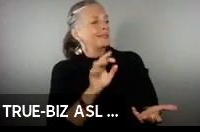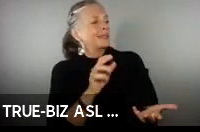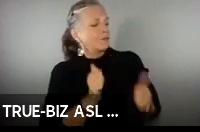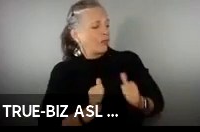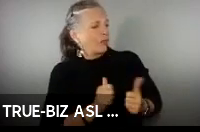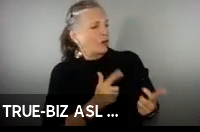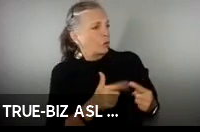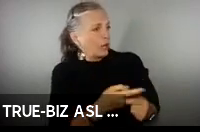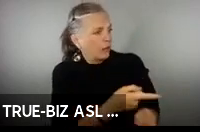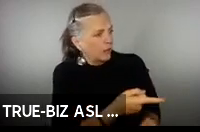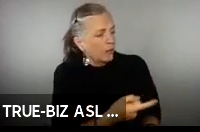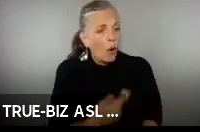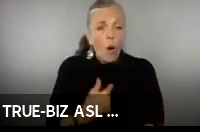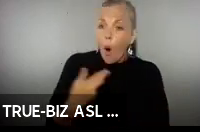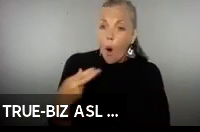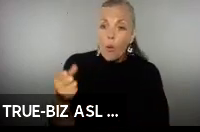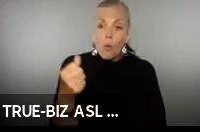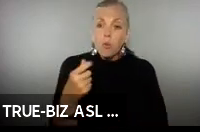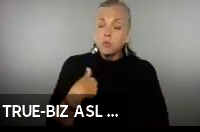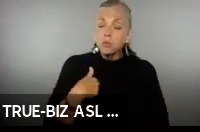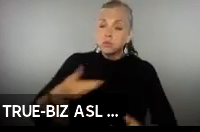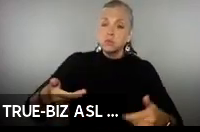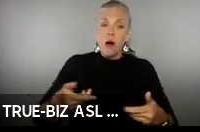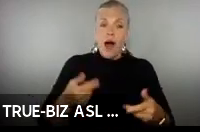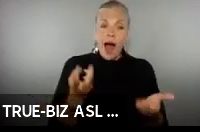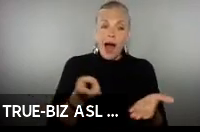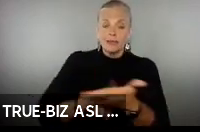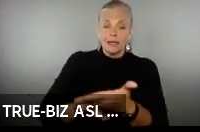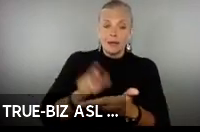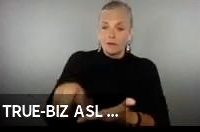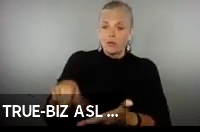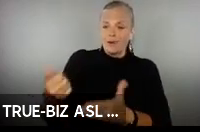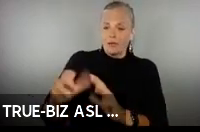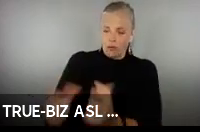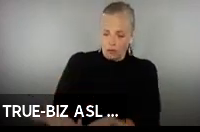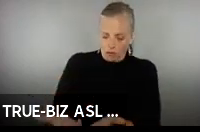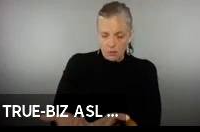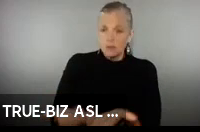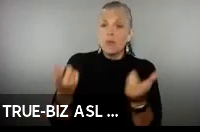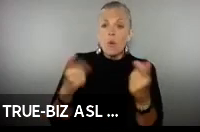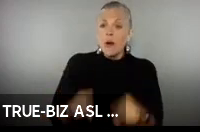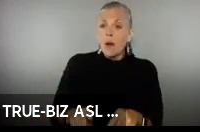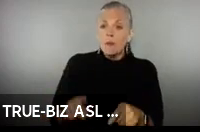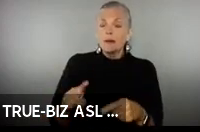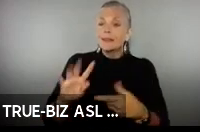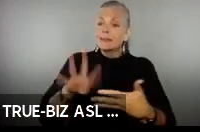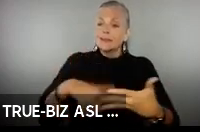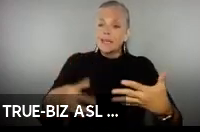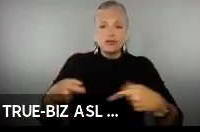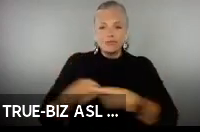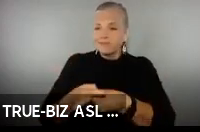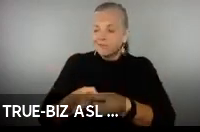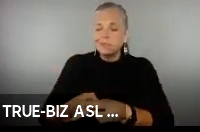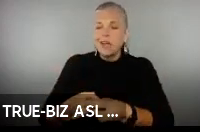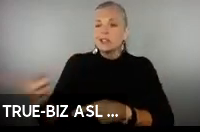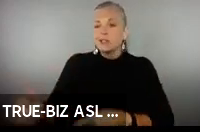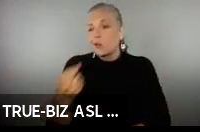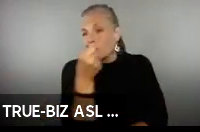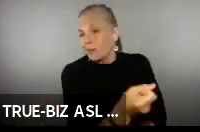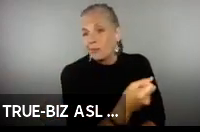school. It was actually interesting because I was actually signed up for another class, but due to scheduling context, they just kind of threw me into a